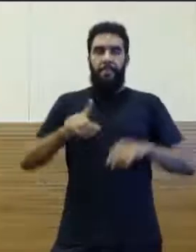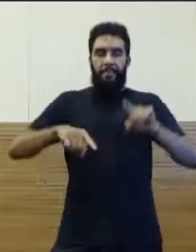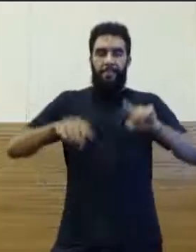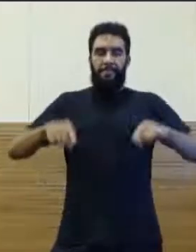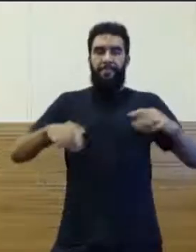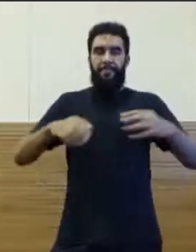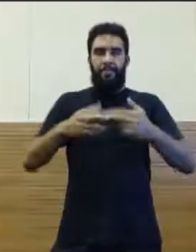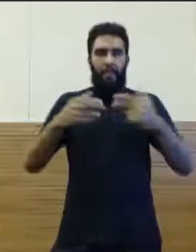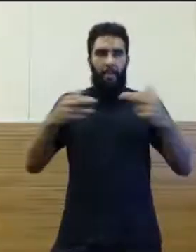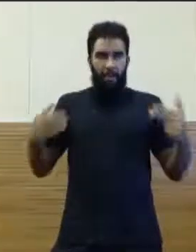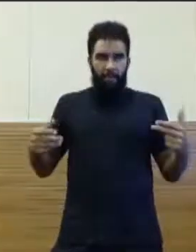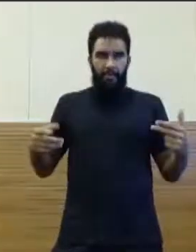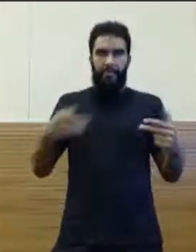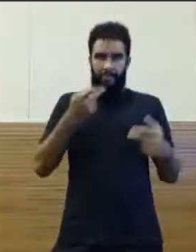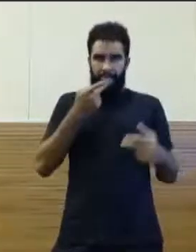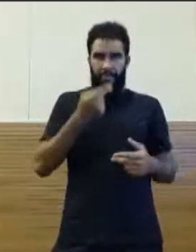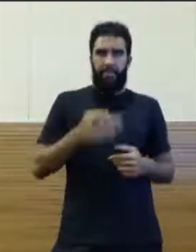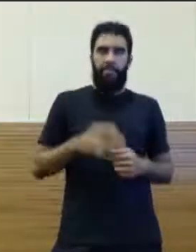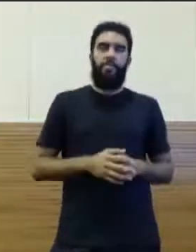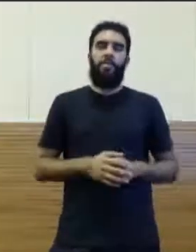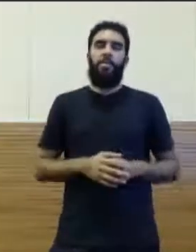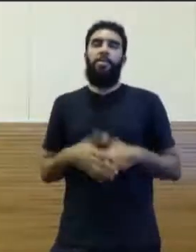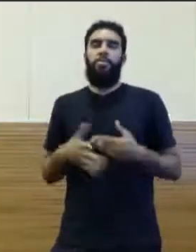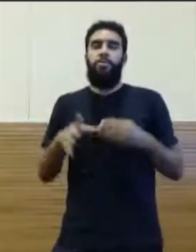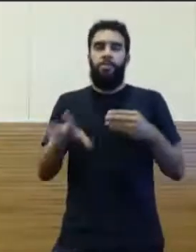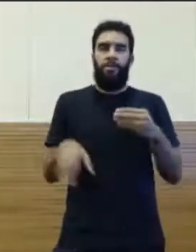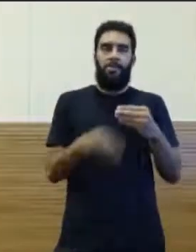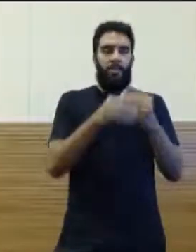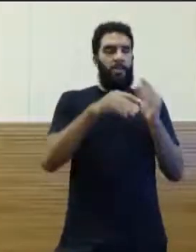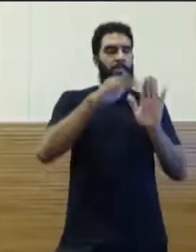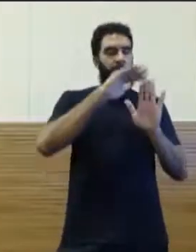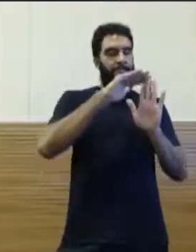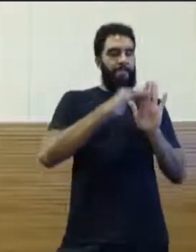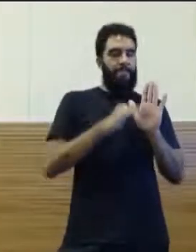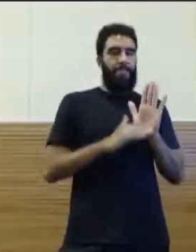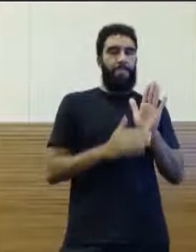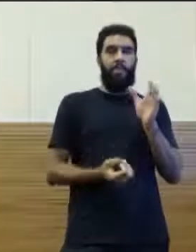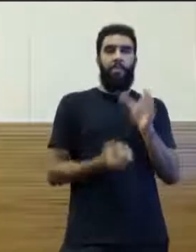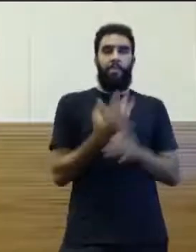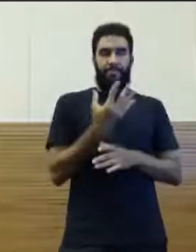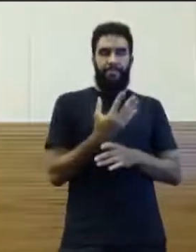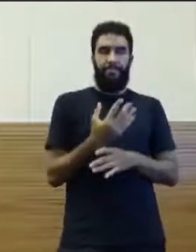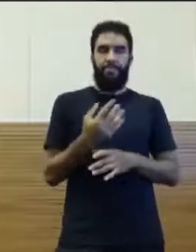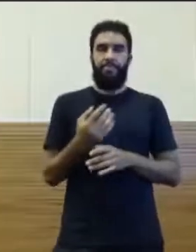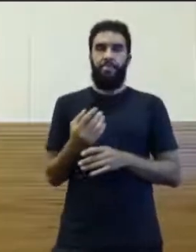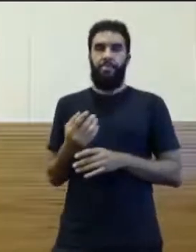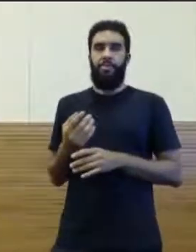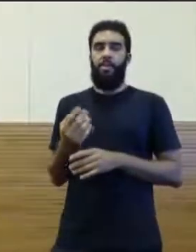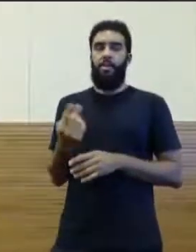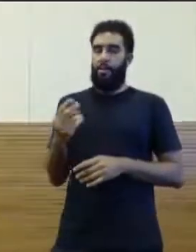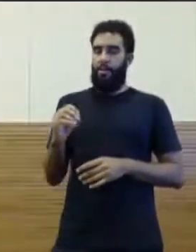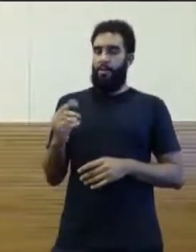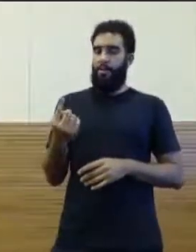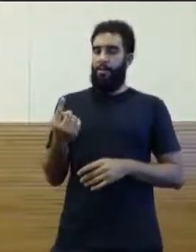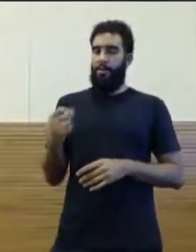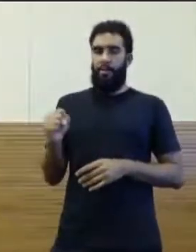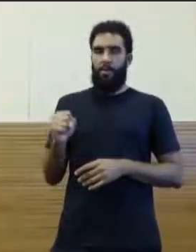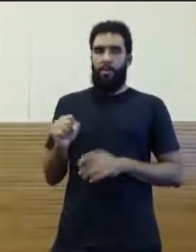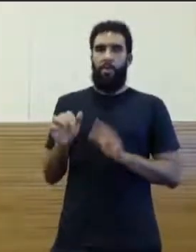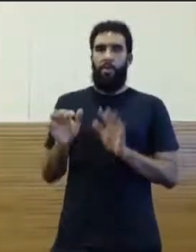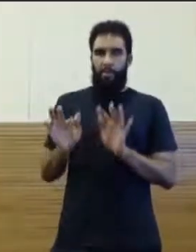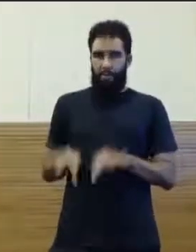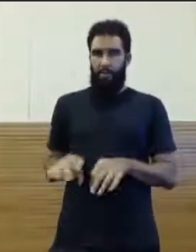and we took on all these variables that I mentioned. So with that, we joined these to the guidelines that were launched at the